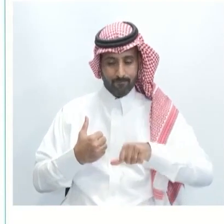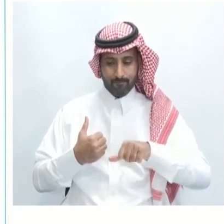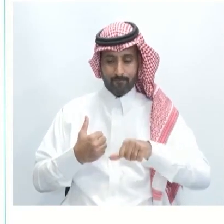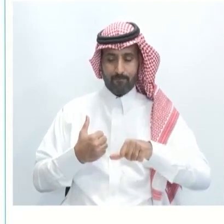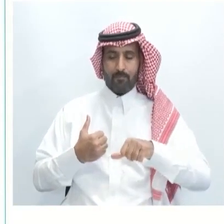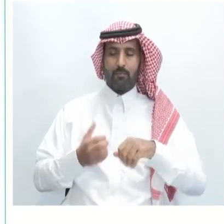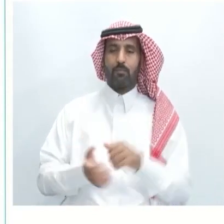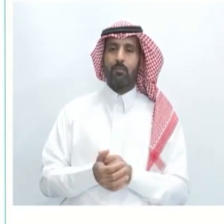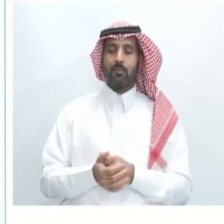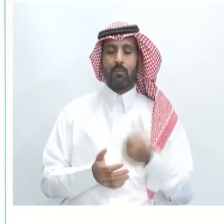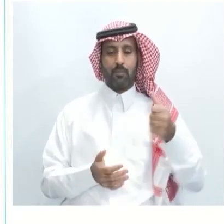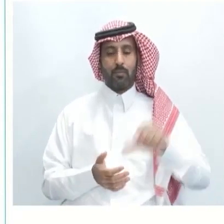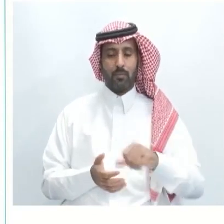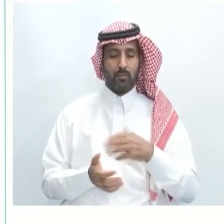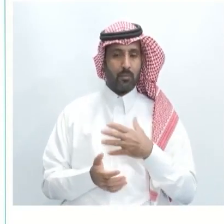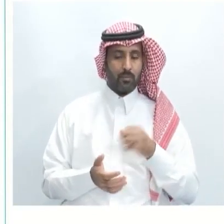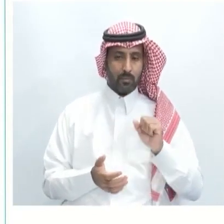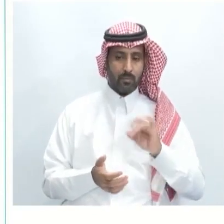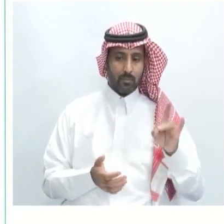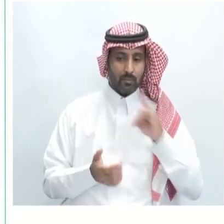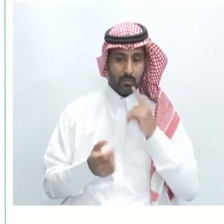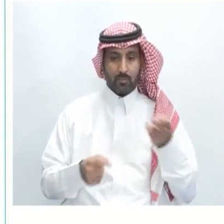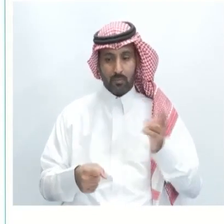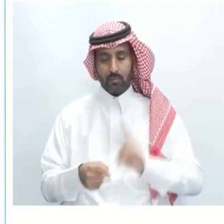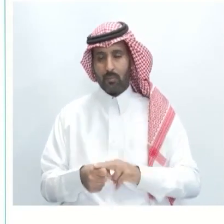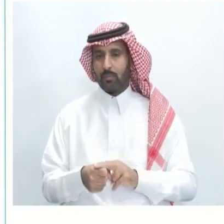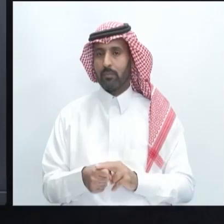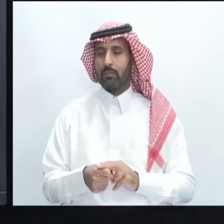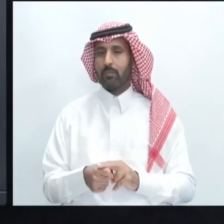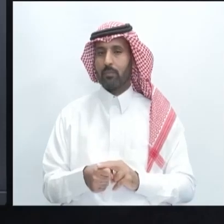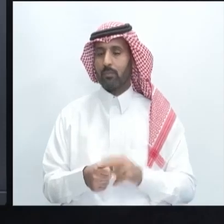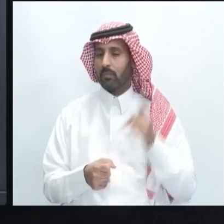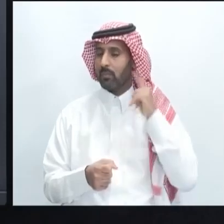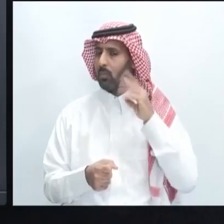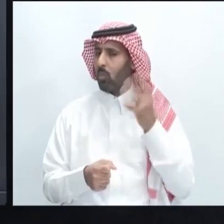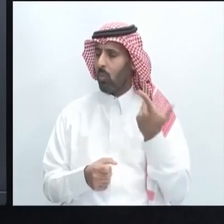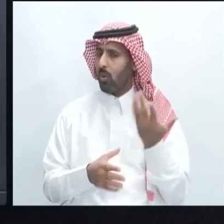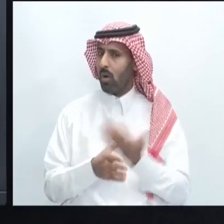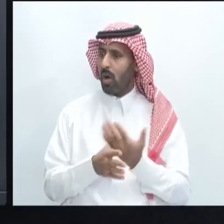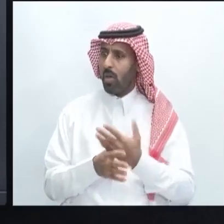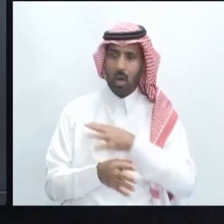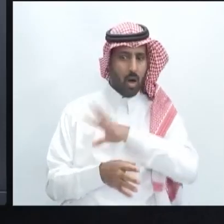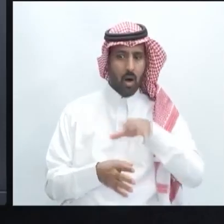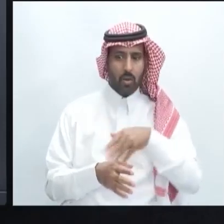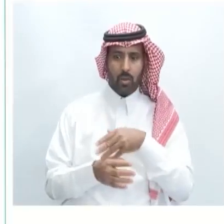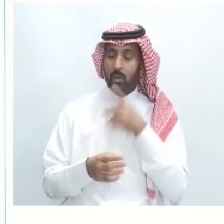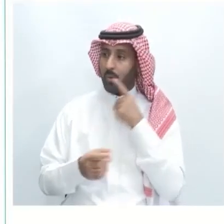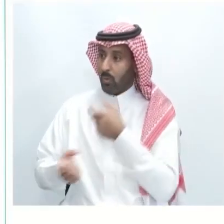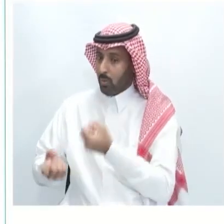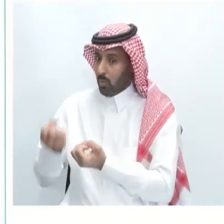is no. Now we'll be listening again to find out the reason why are